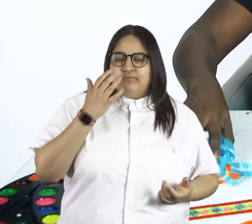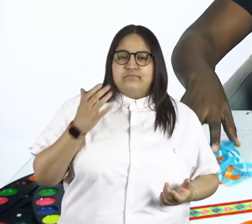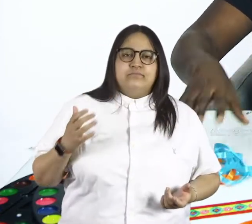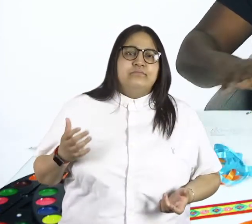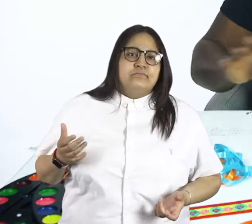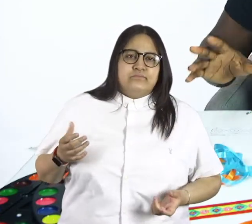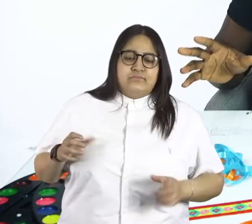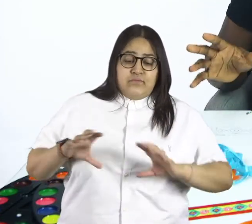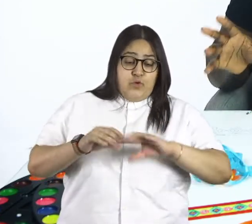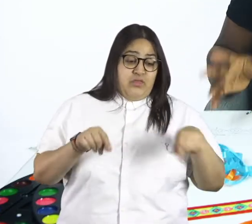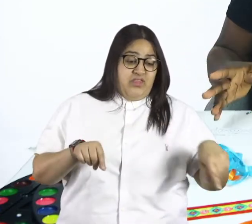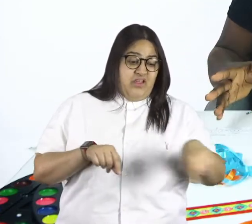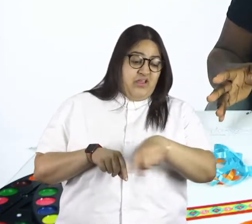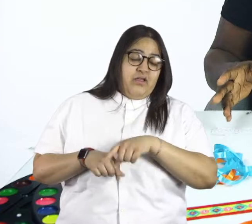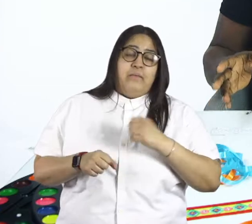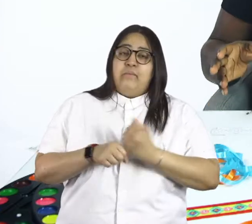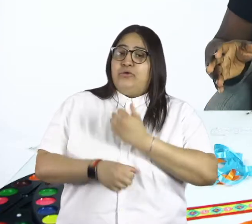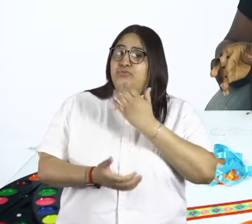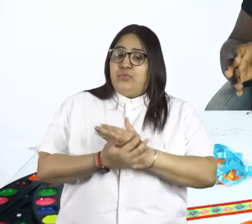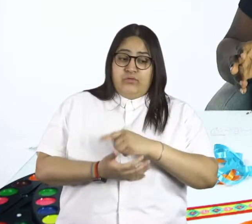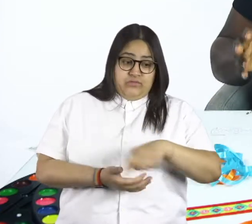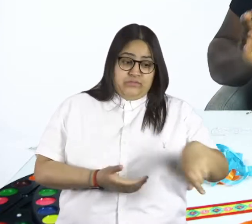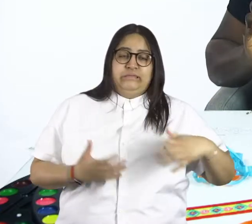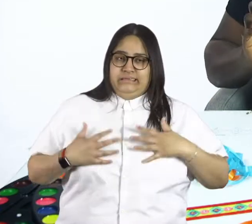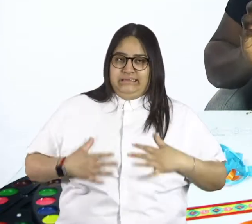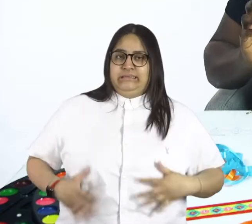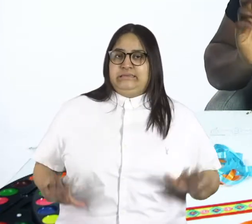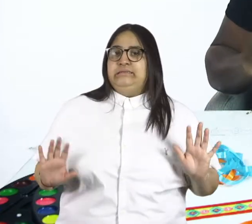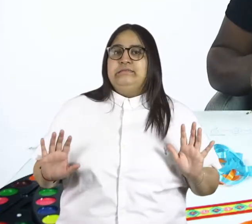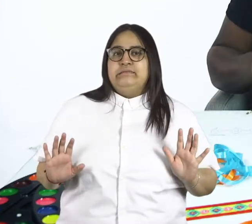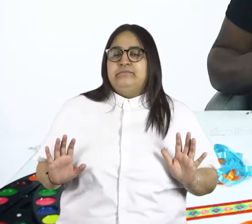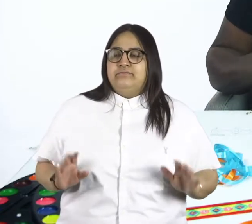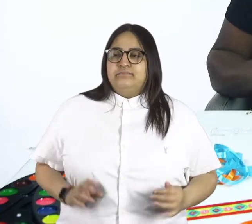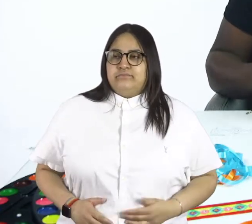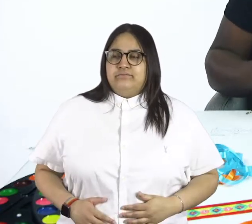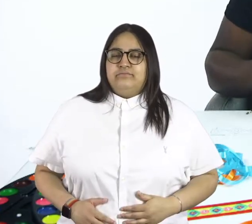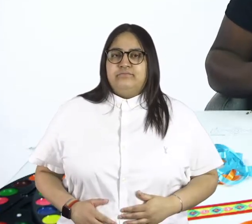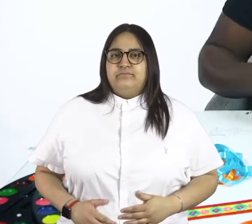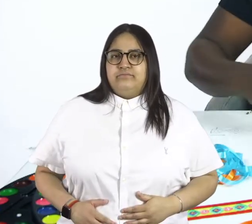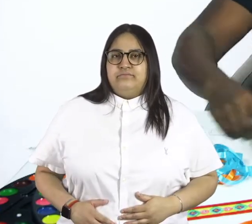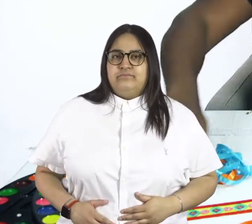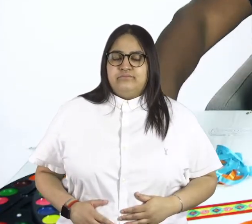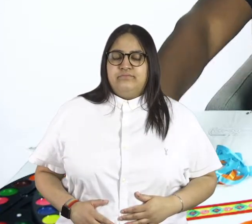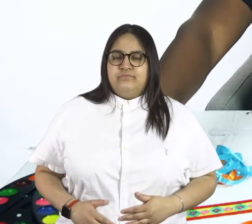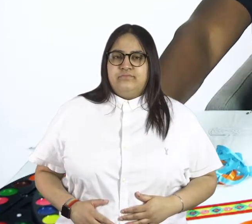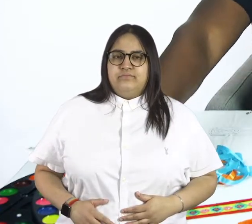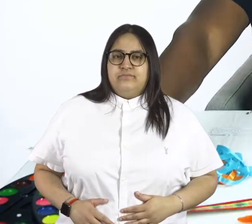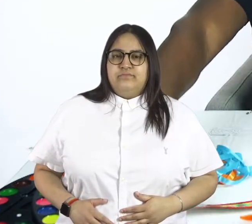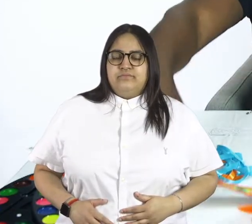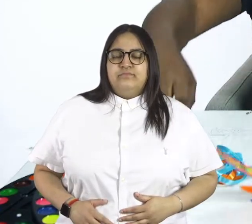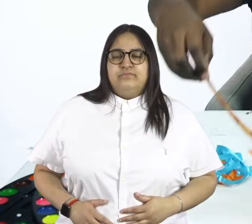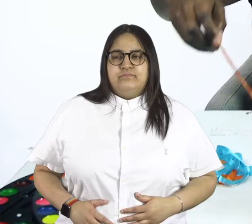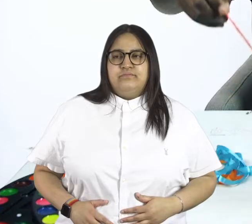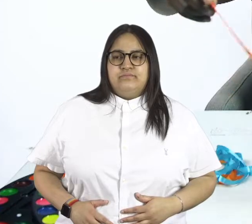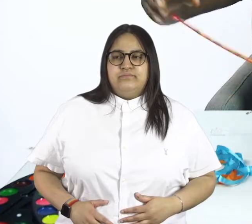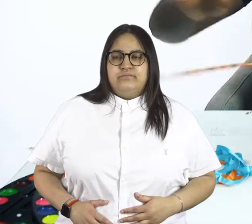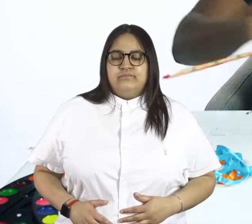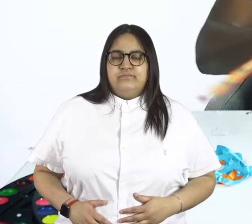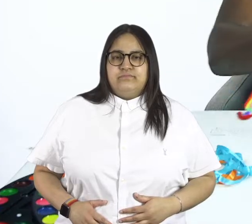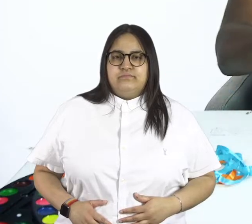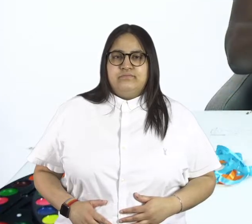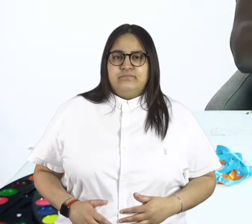that's all the materials that we'll be using for today. And let's get straight into this video. So just to show you what